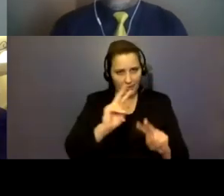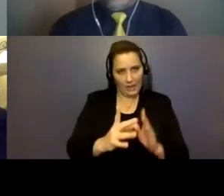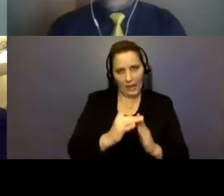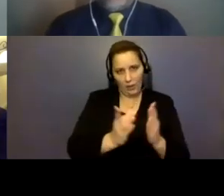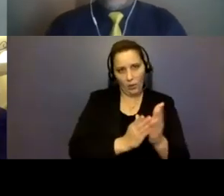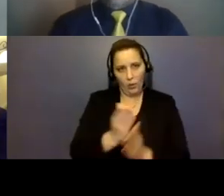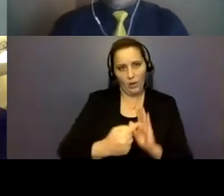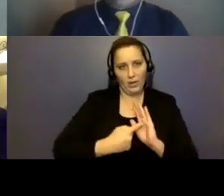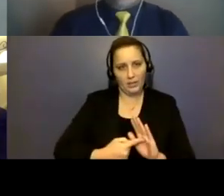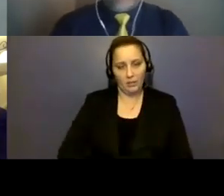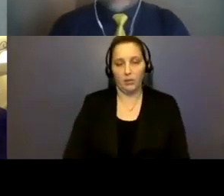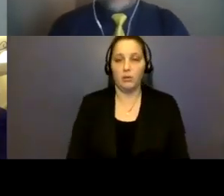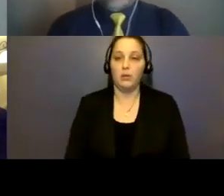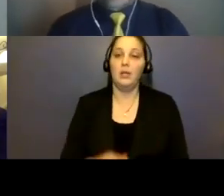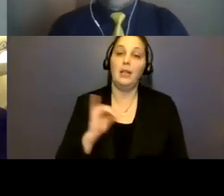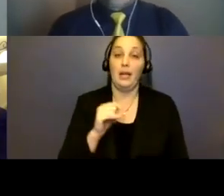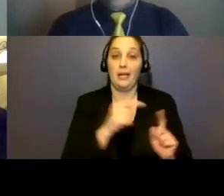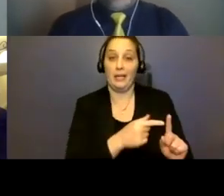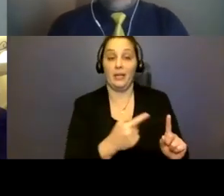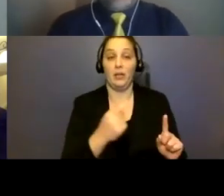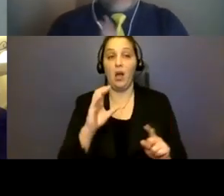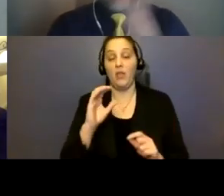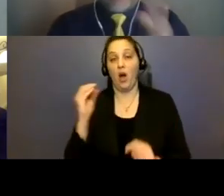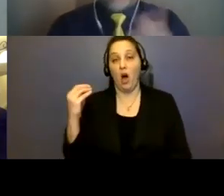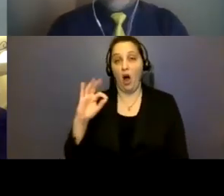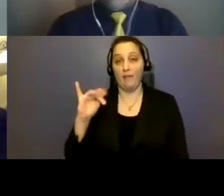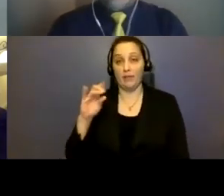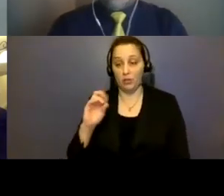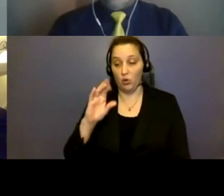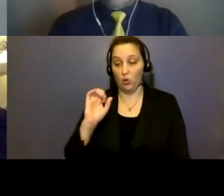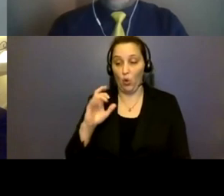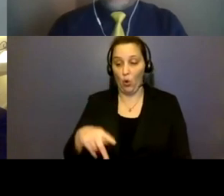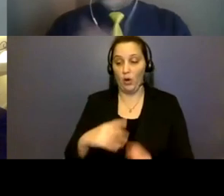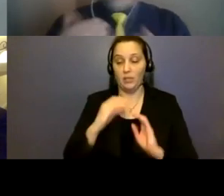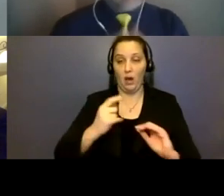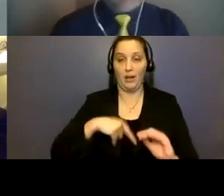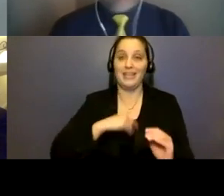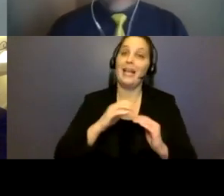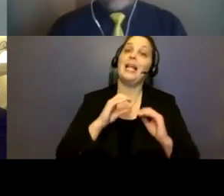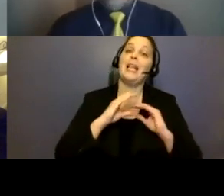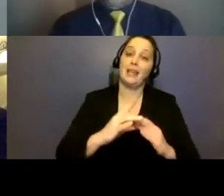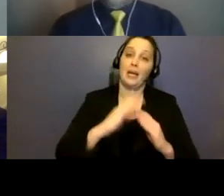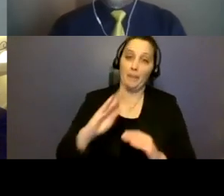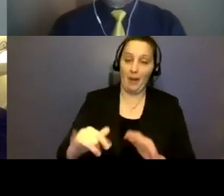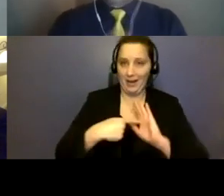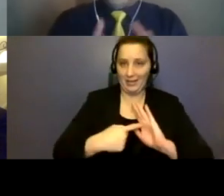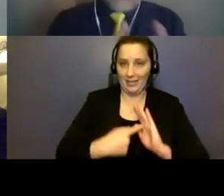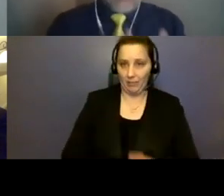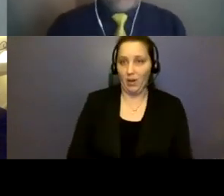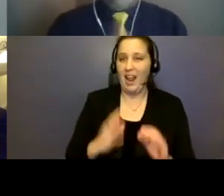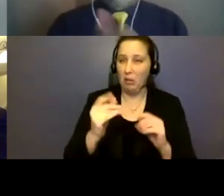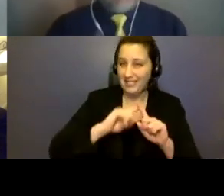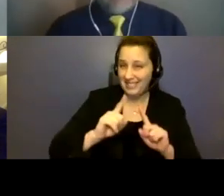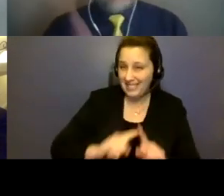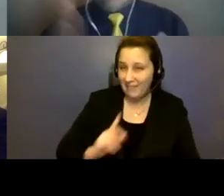the non-commissioned officer corps taught us, lead by example. So I had to learn about all kinds of cultures. Because I